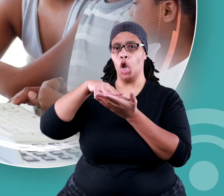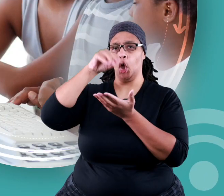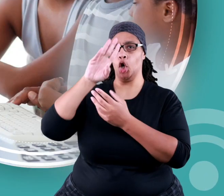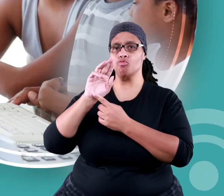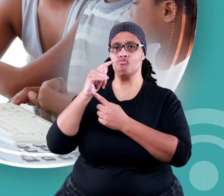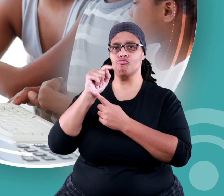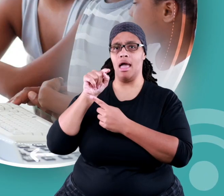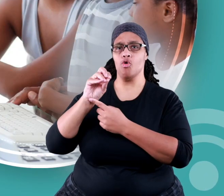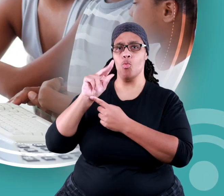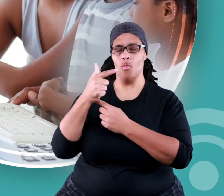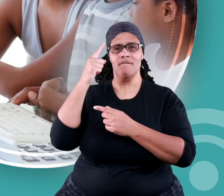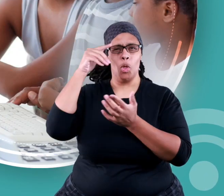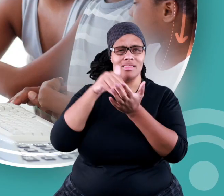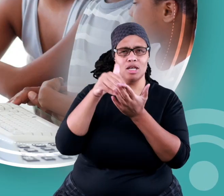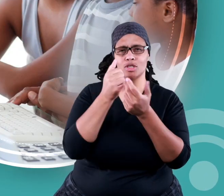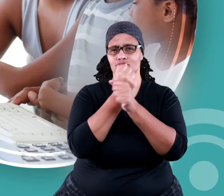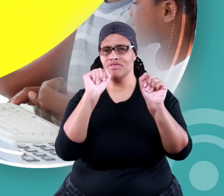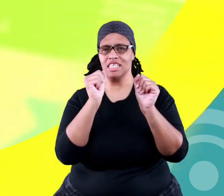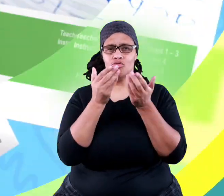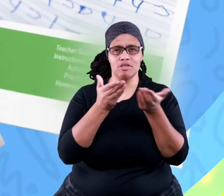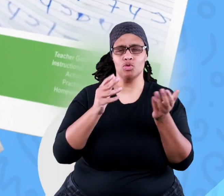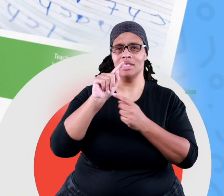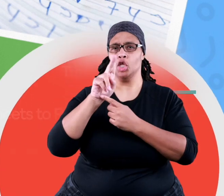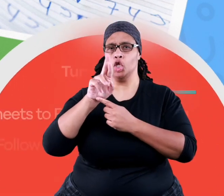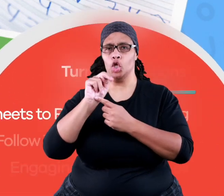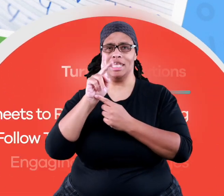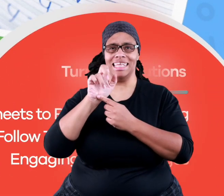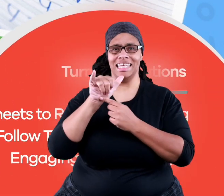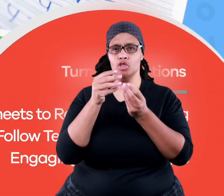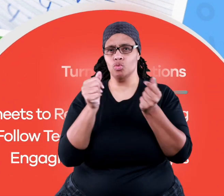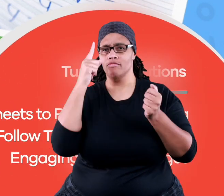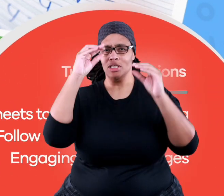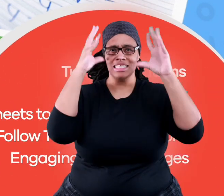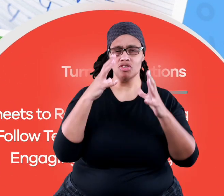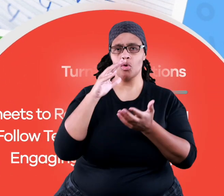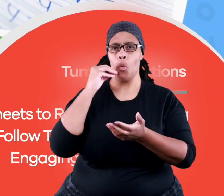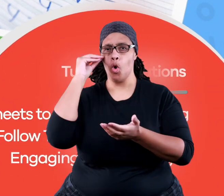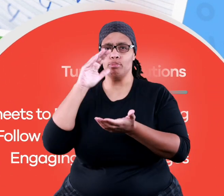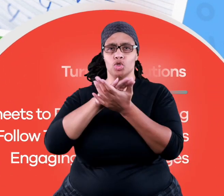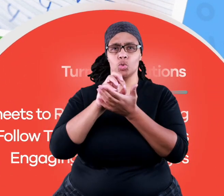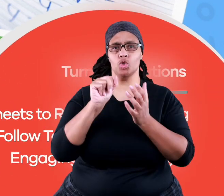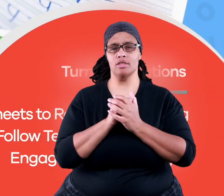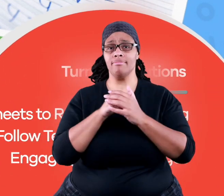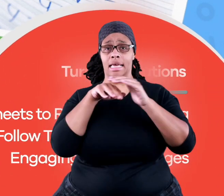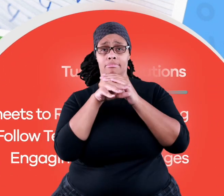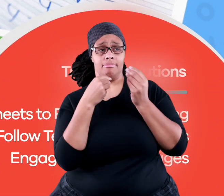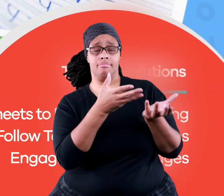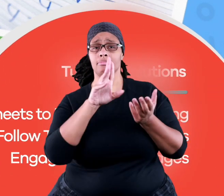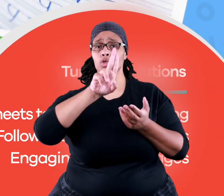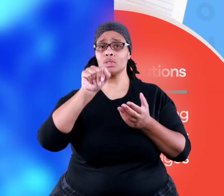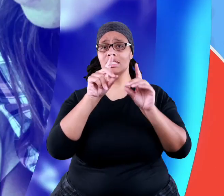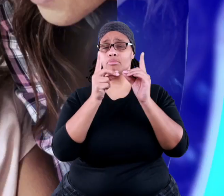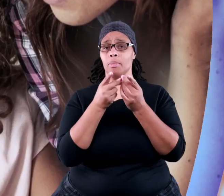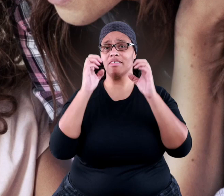learnbright.org. For thousands of free resources and turnkey solutions for teachers and homeschoolers.